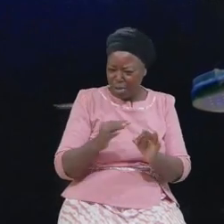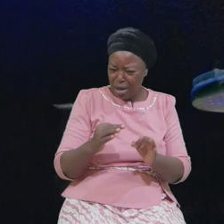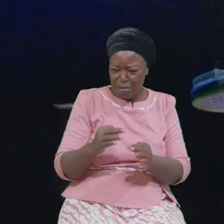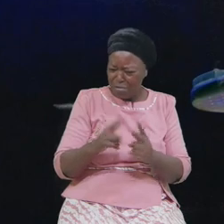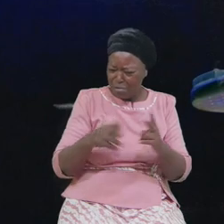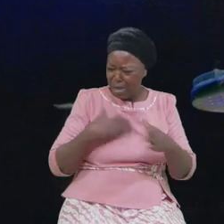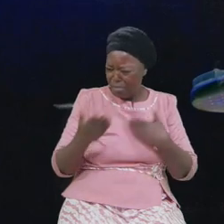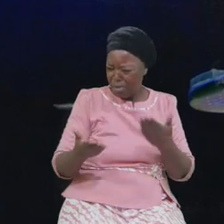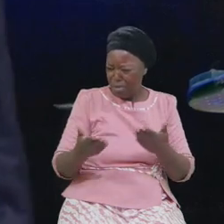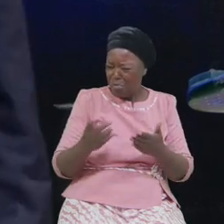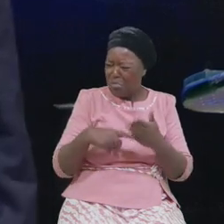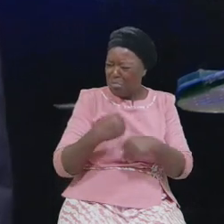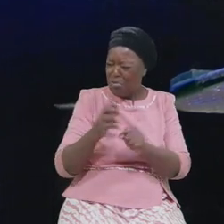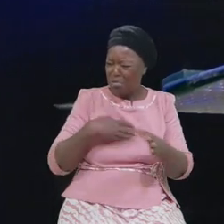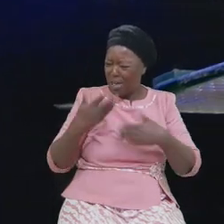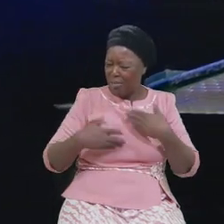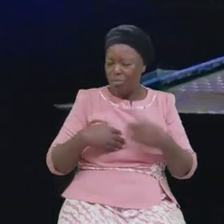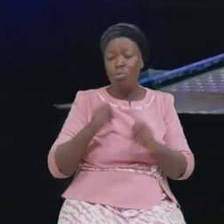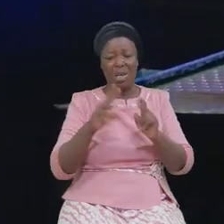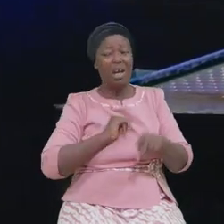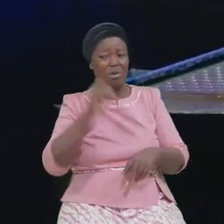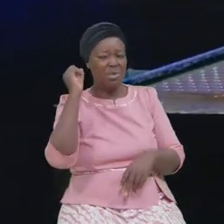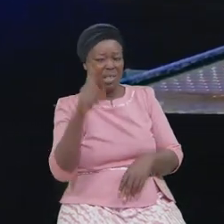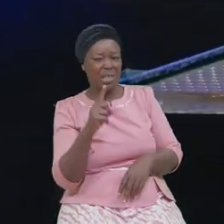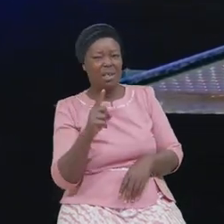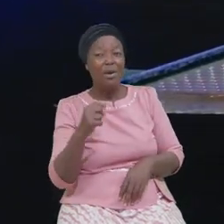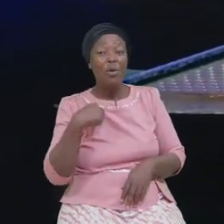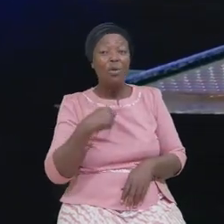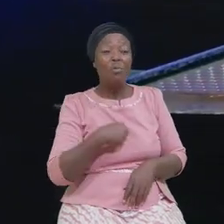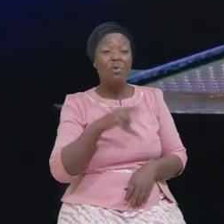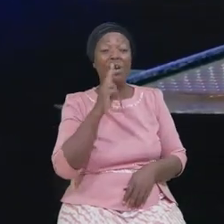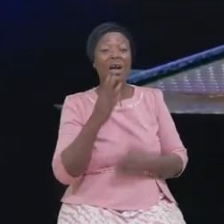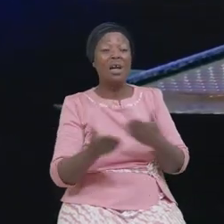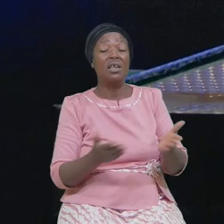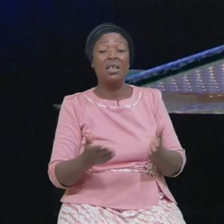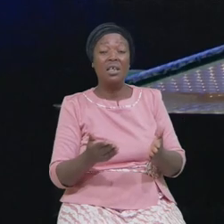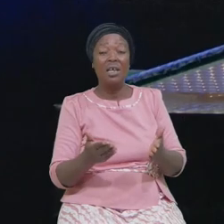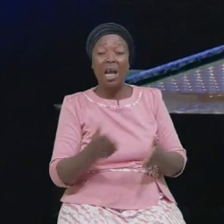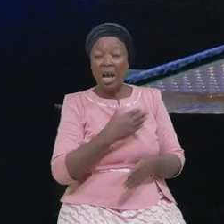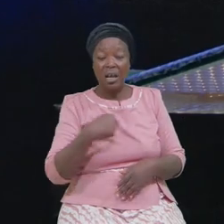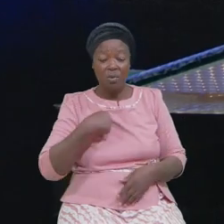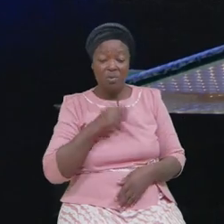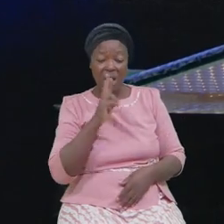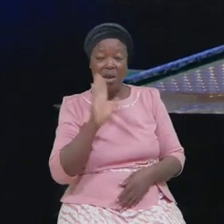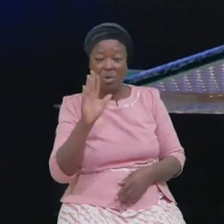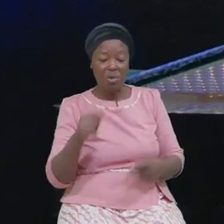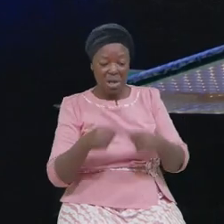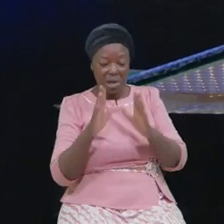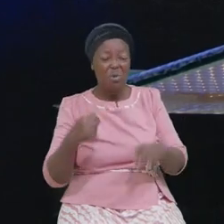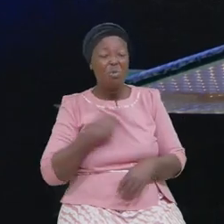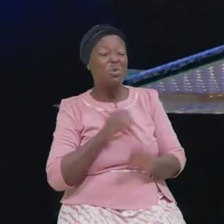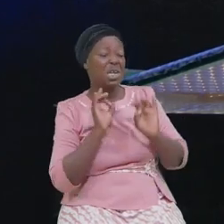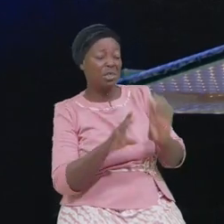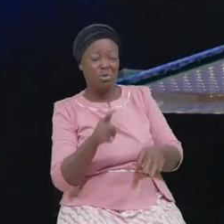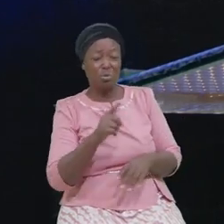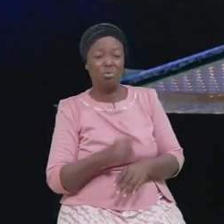so joyful. Okay, understand, we are here and we are your enemies. We hate